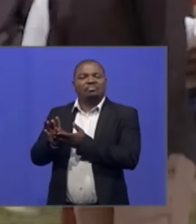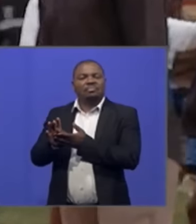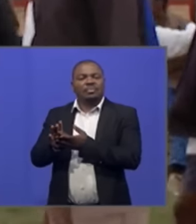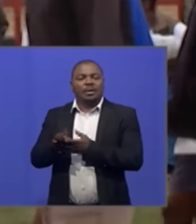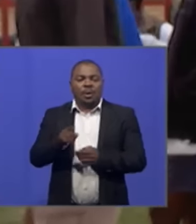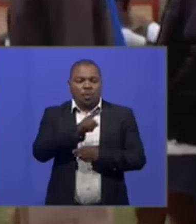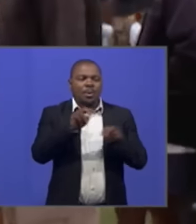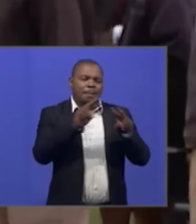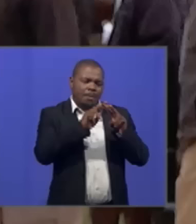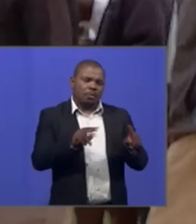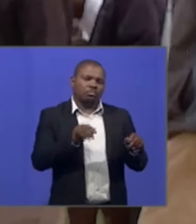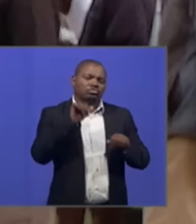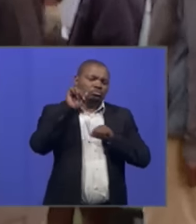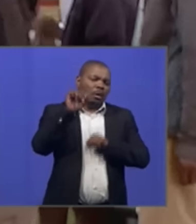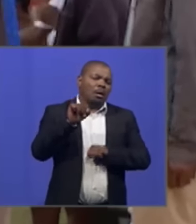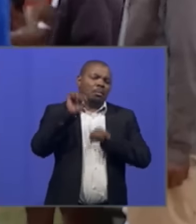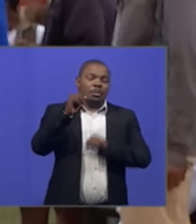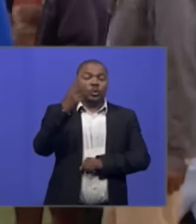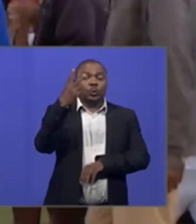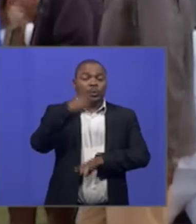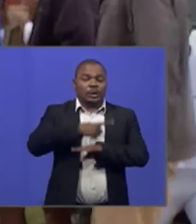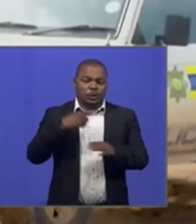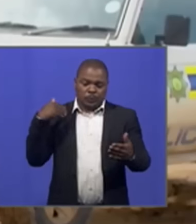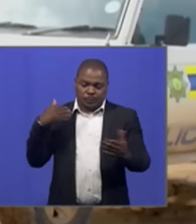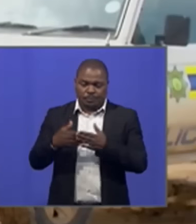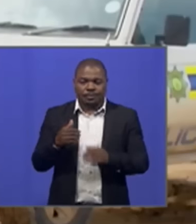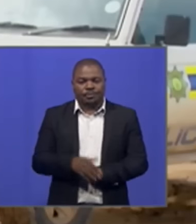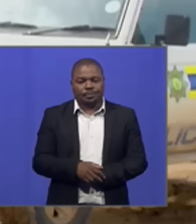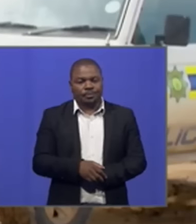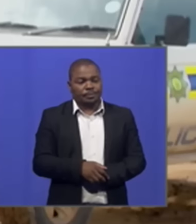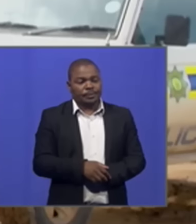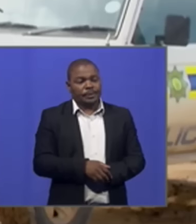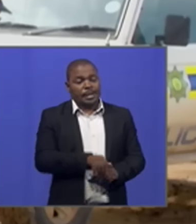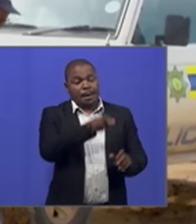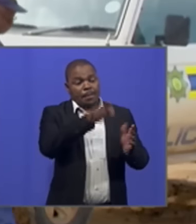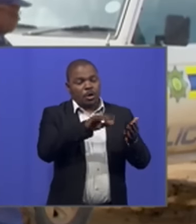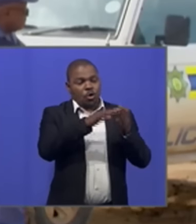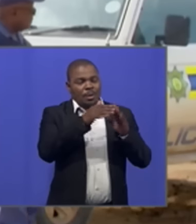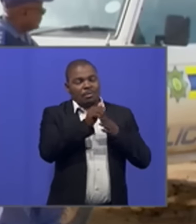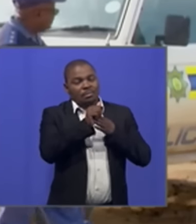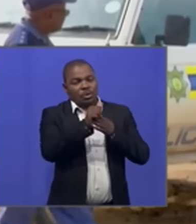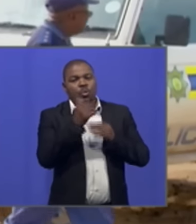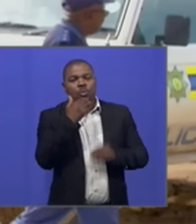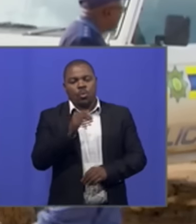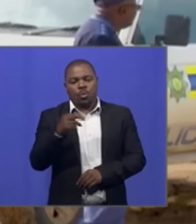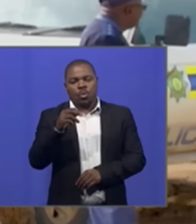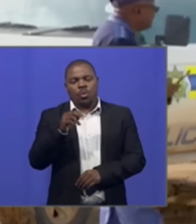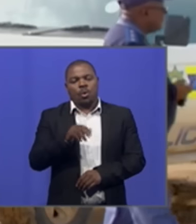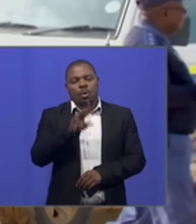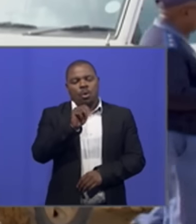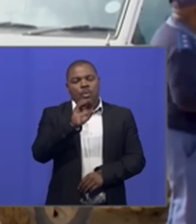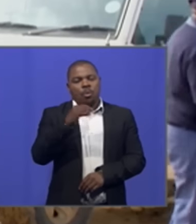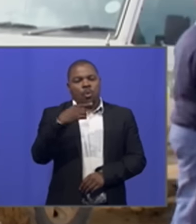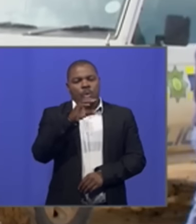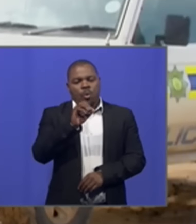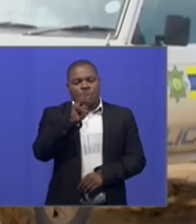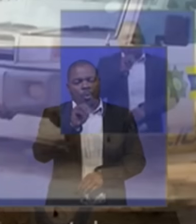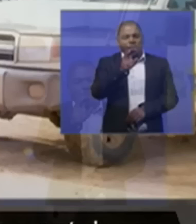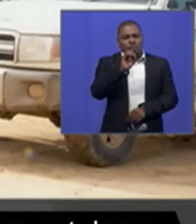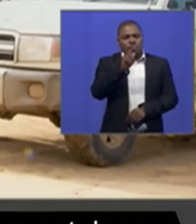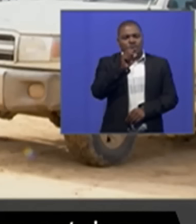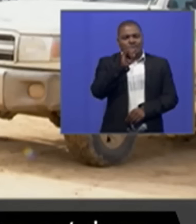tsa kagiso mo letsatsing la bobedi. Moeteledipele wa baagi Mogomotsi Tlhabanyane a re tsamaiso e bokoa mo